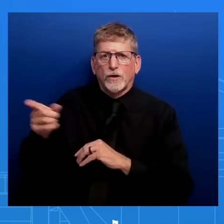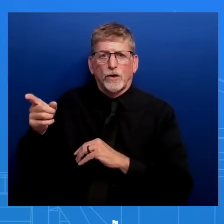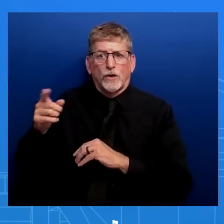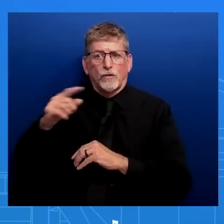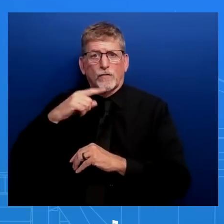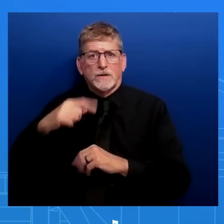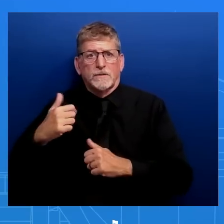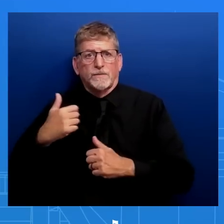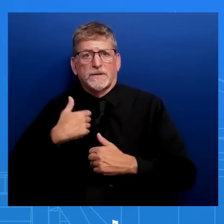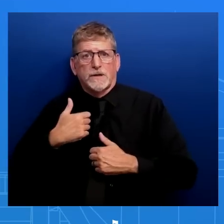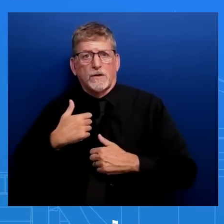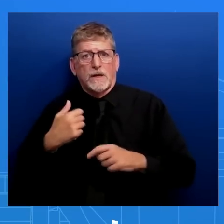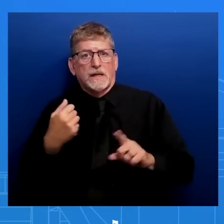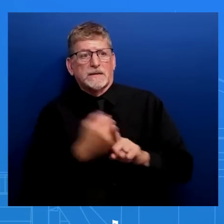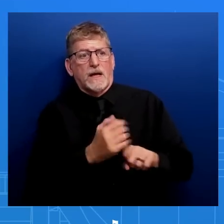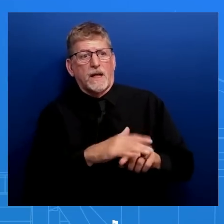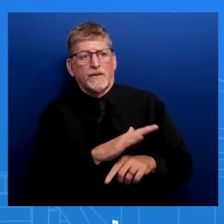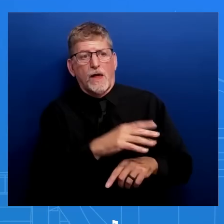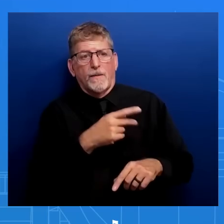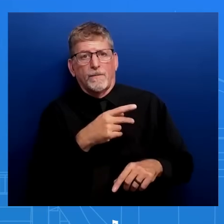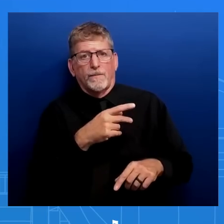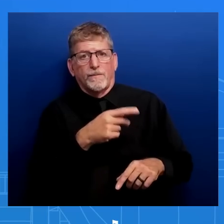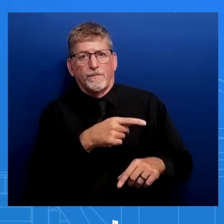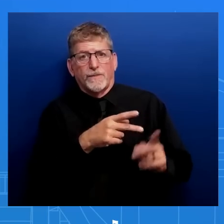And then lastly,